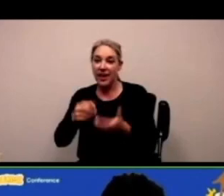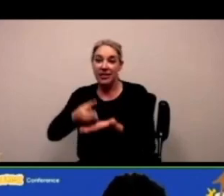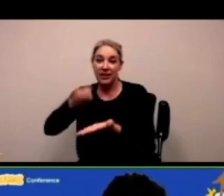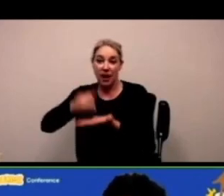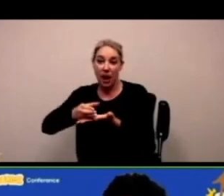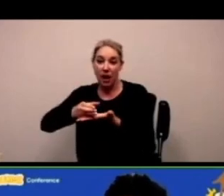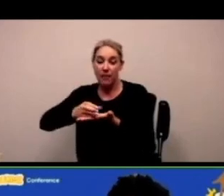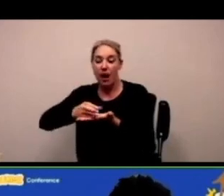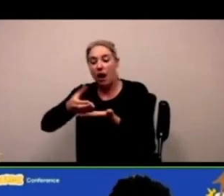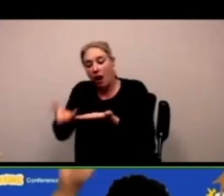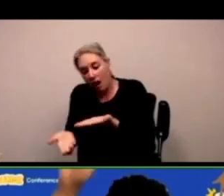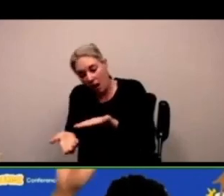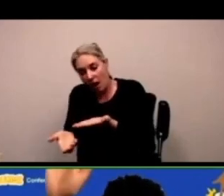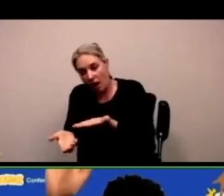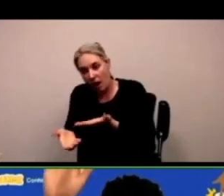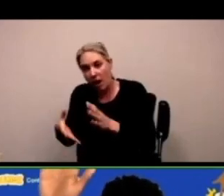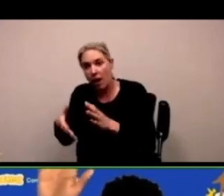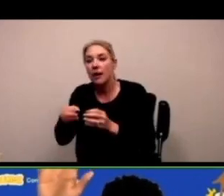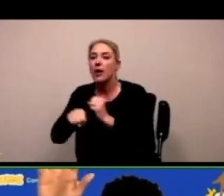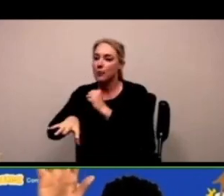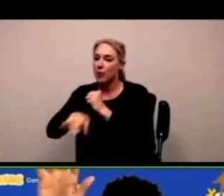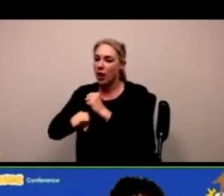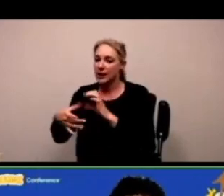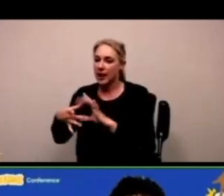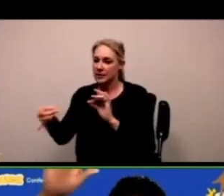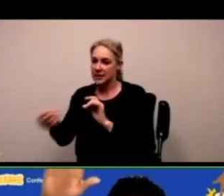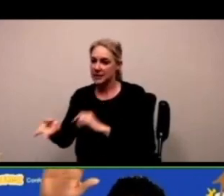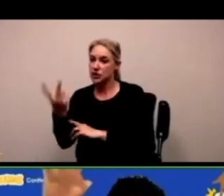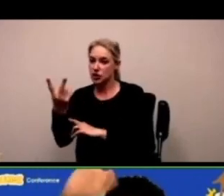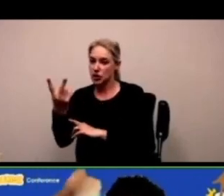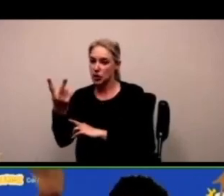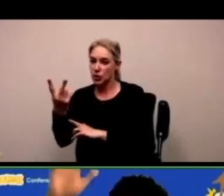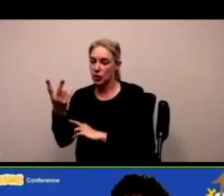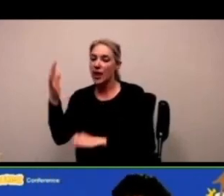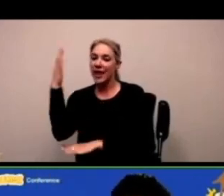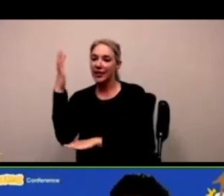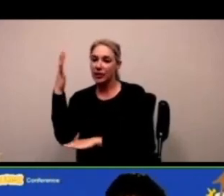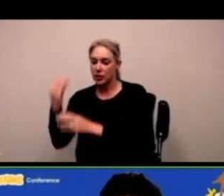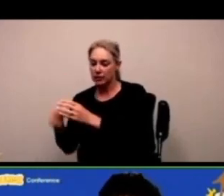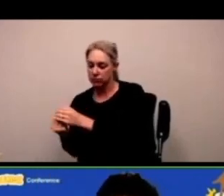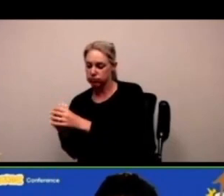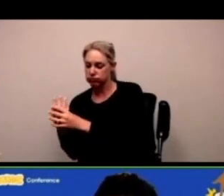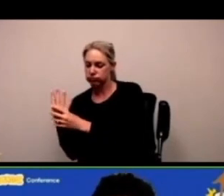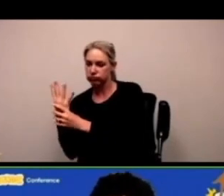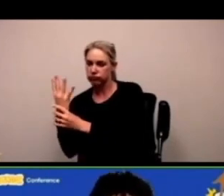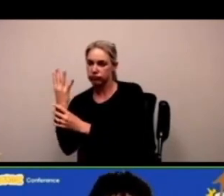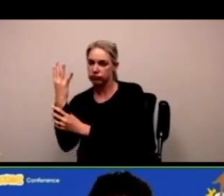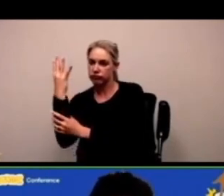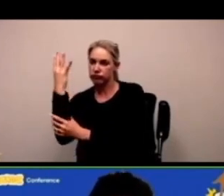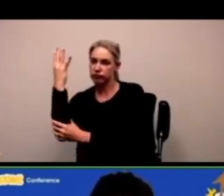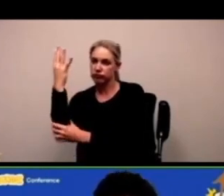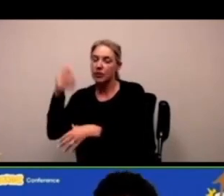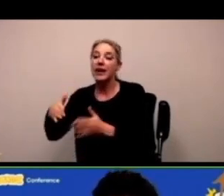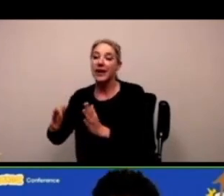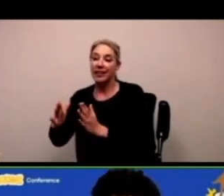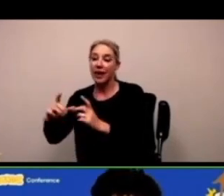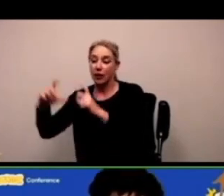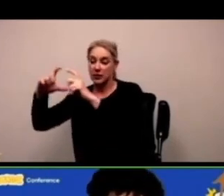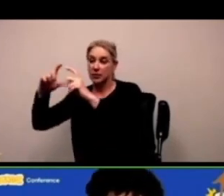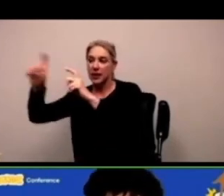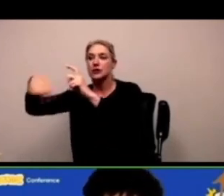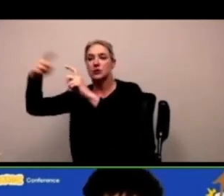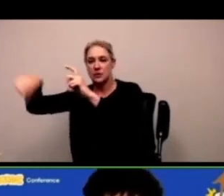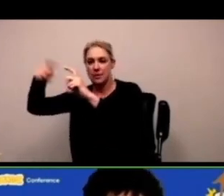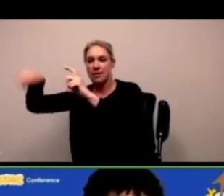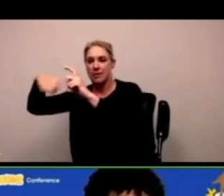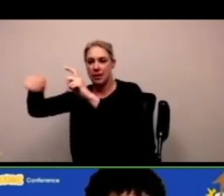broadcasts message two, and that makes the tree magically grow, and it makes the plate spin forever. So those were two of the things that were